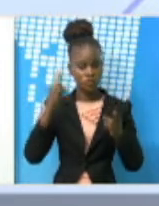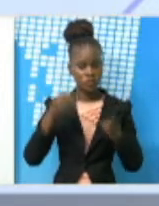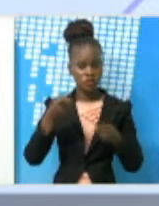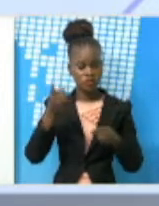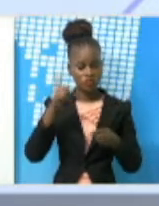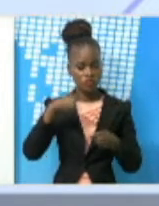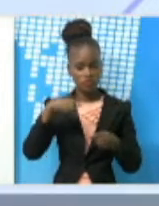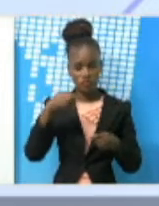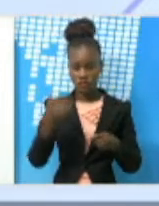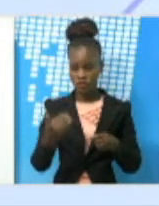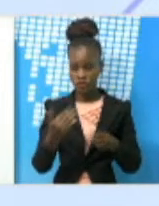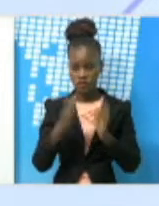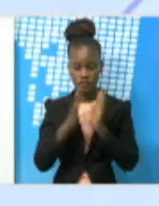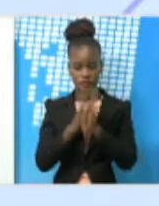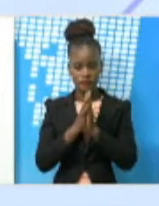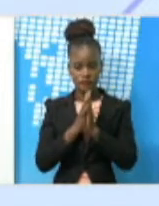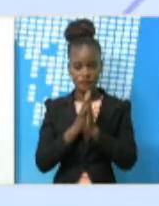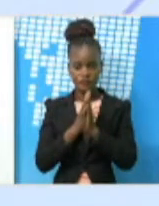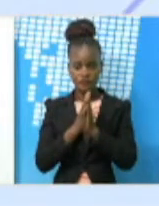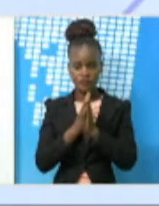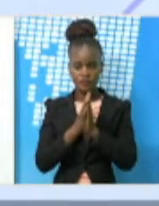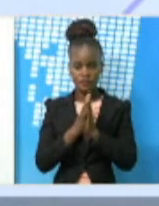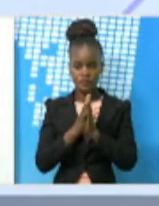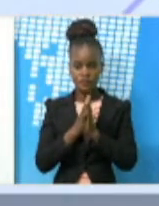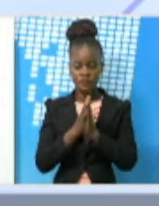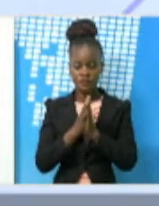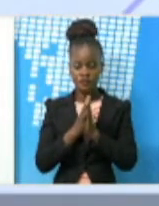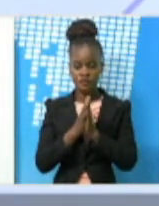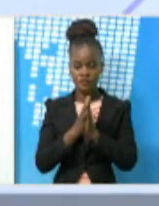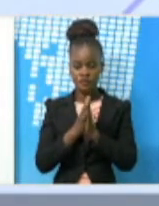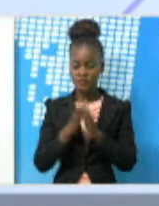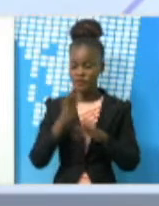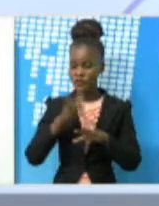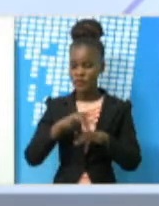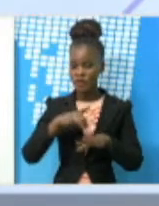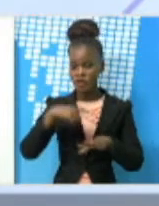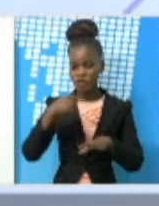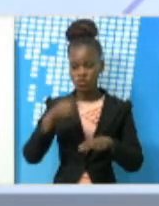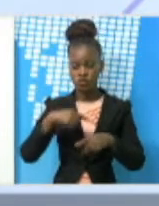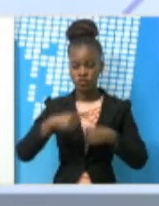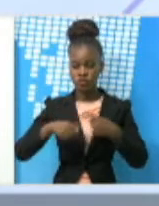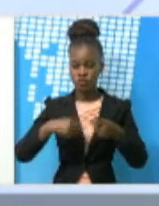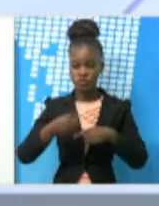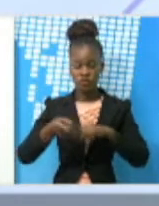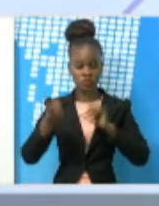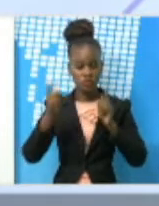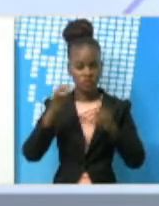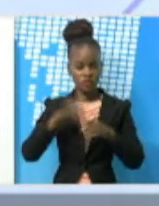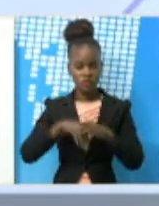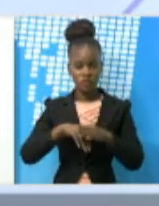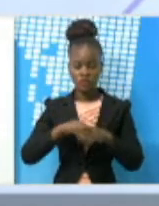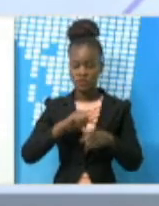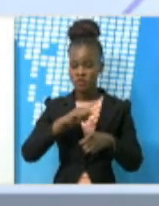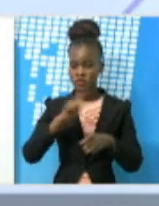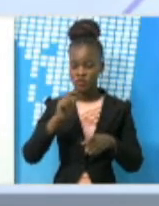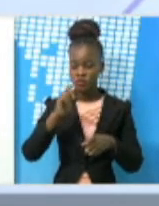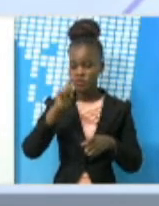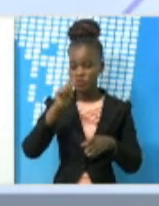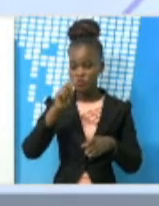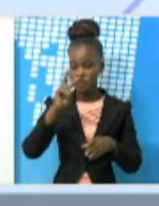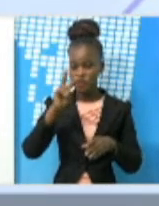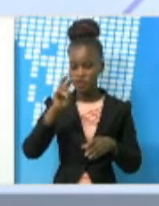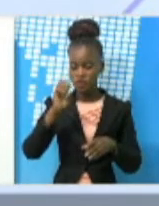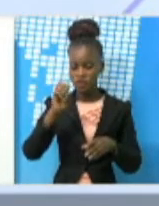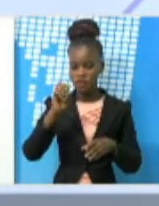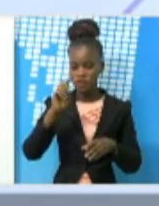skills. I also take note that the board has continued to engage the heads of TVET institutions and